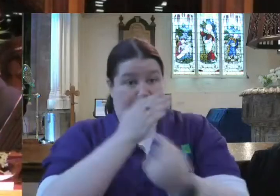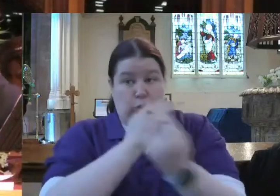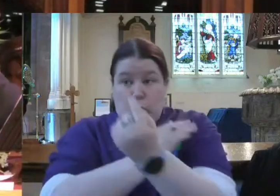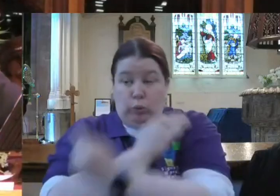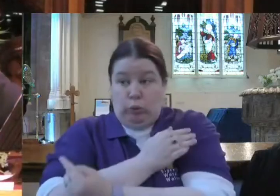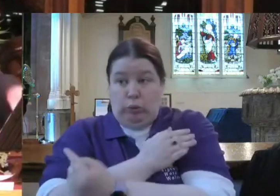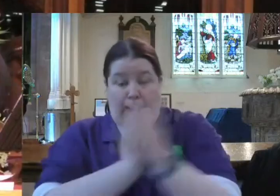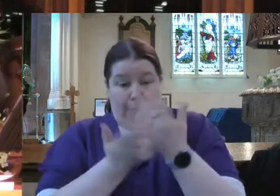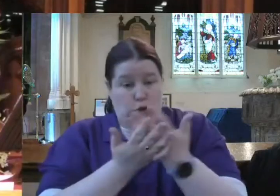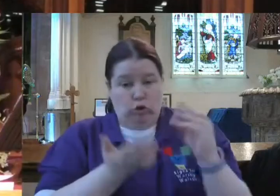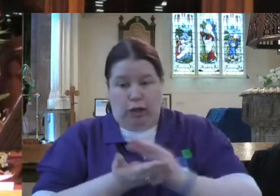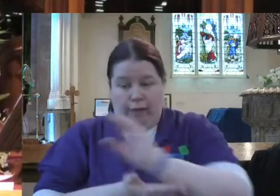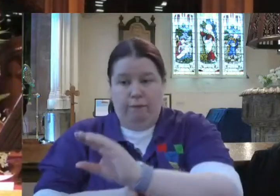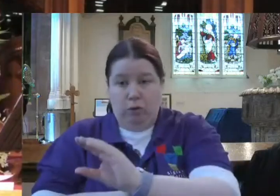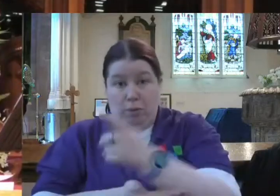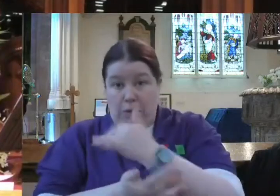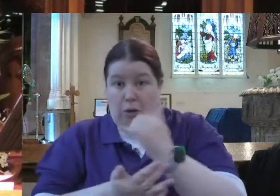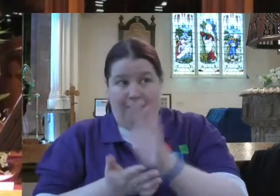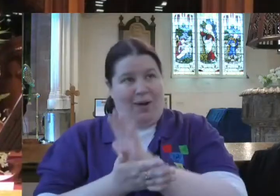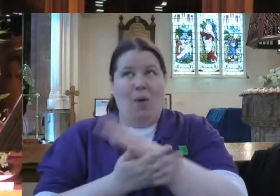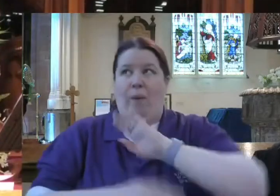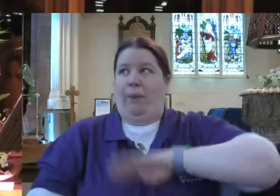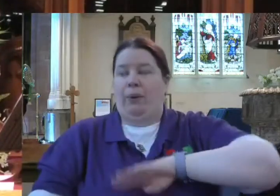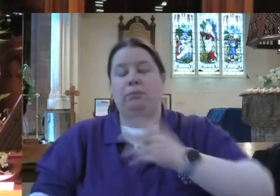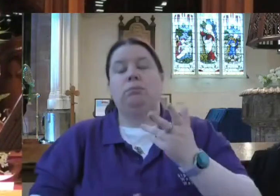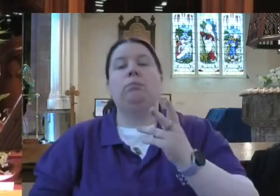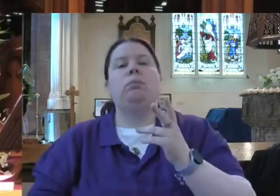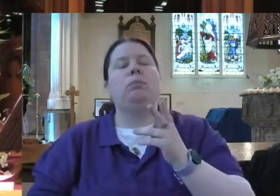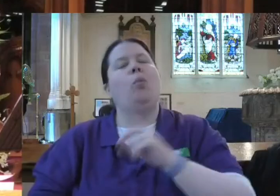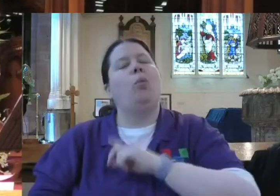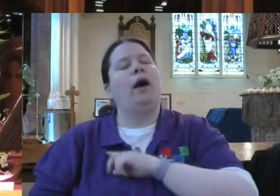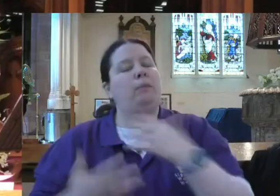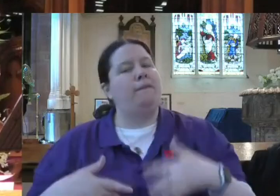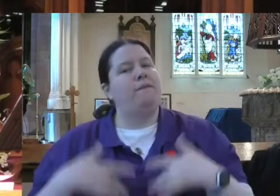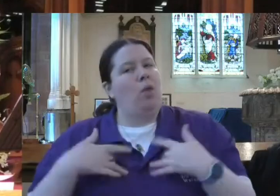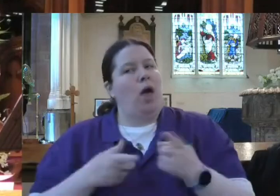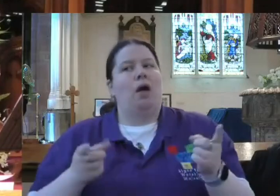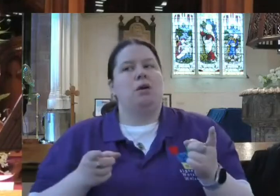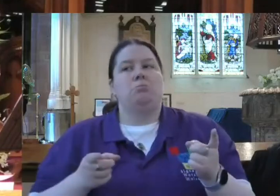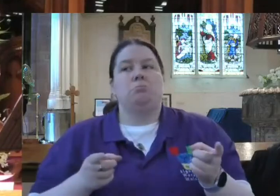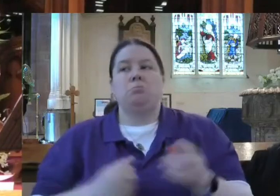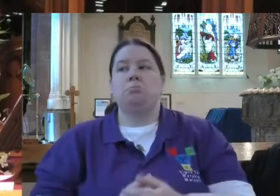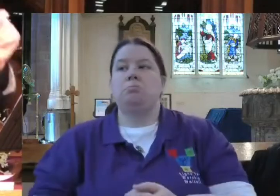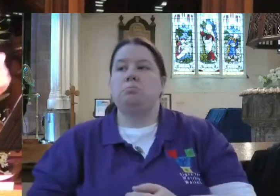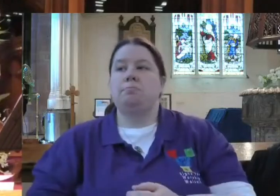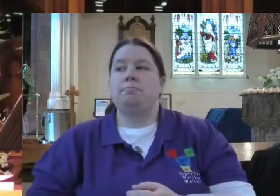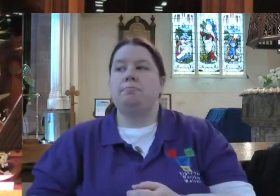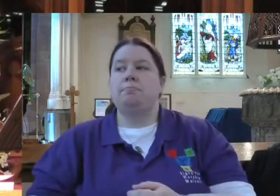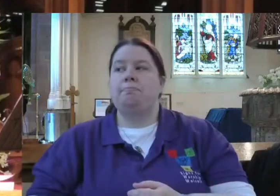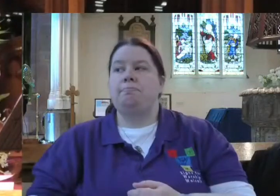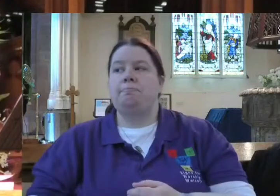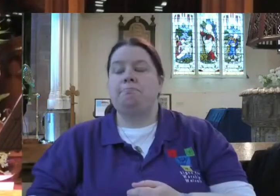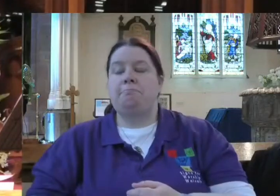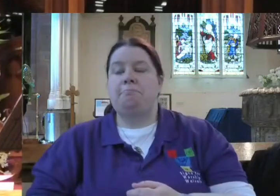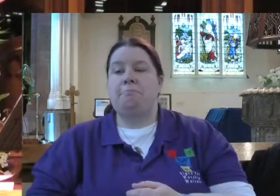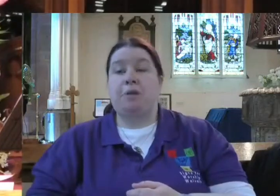church. But if that is the case, let me ask you why you might be pleased. Why are you pleased about that? There